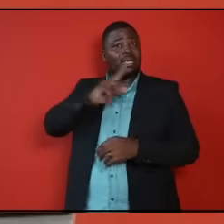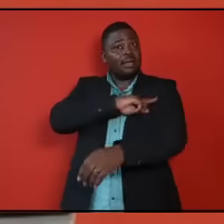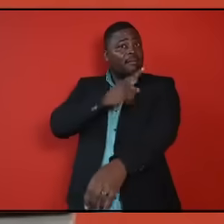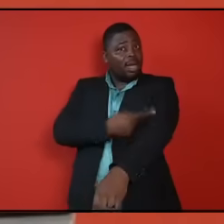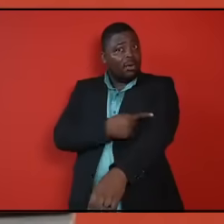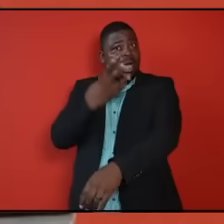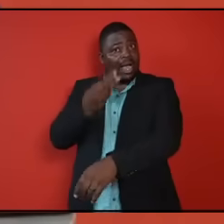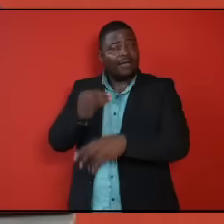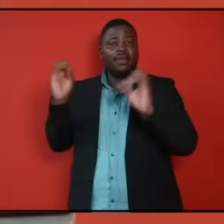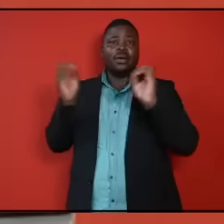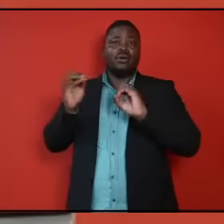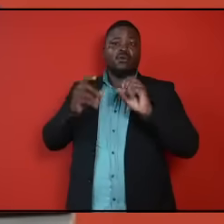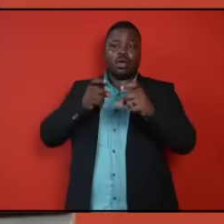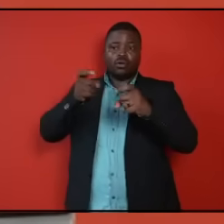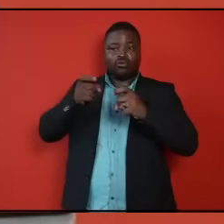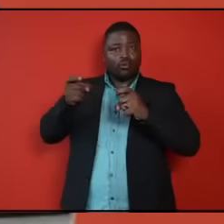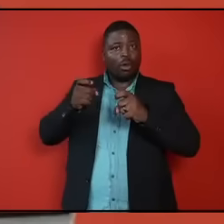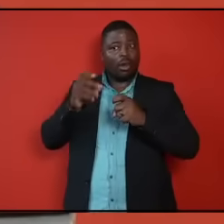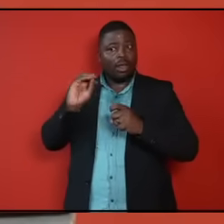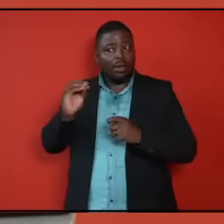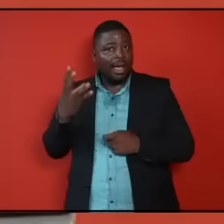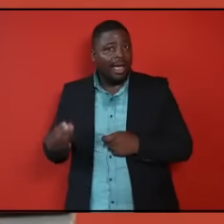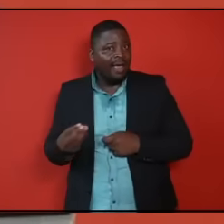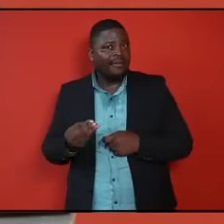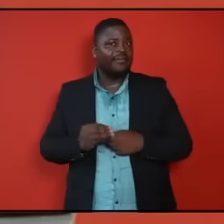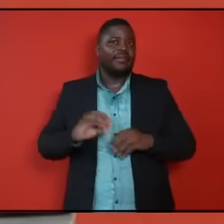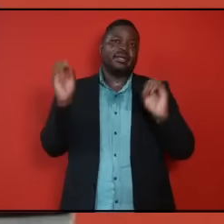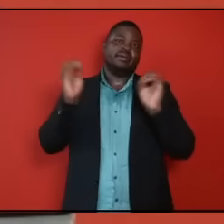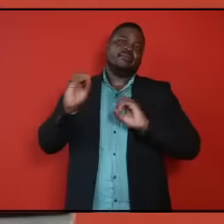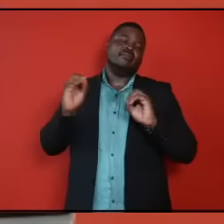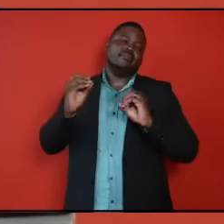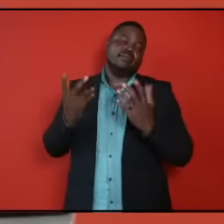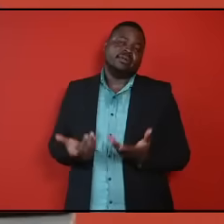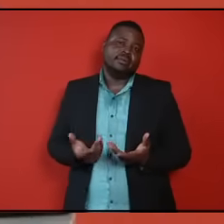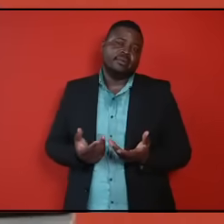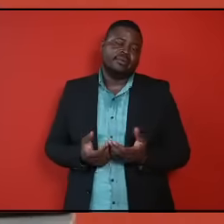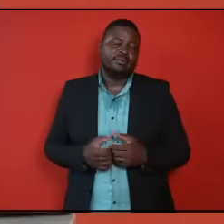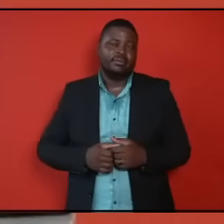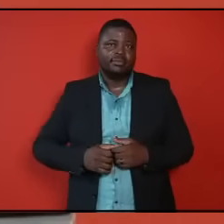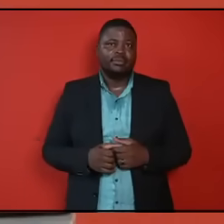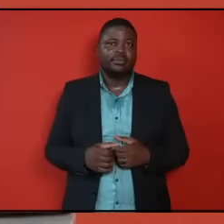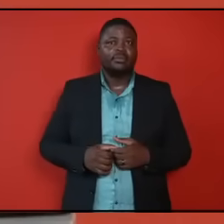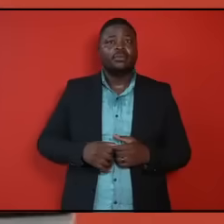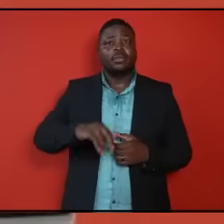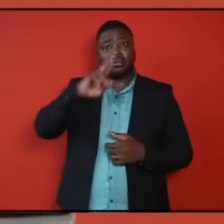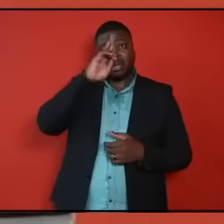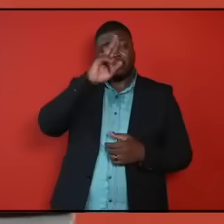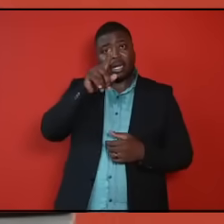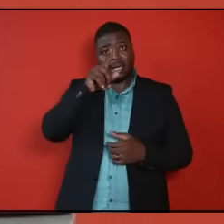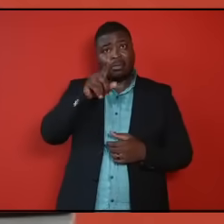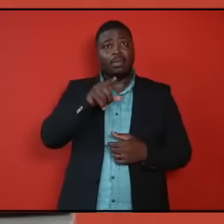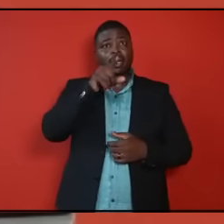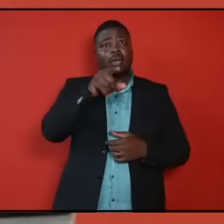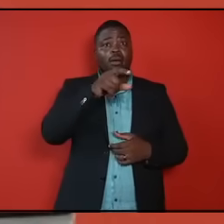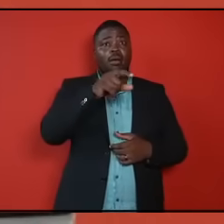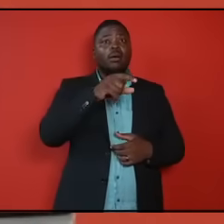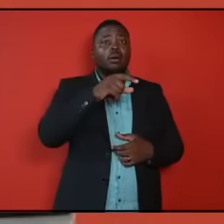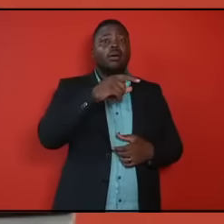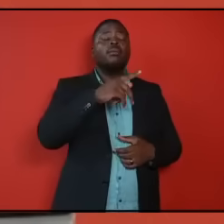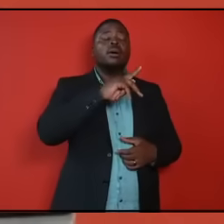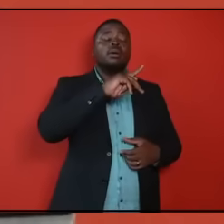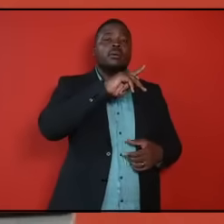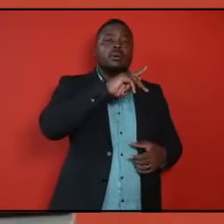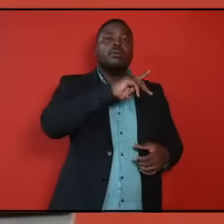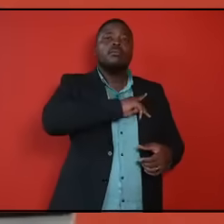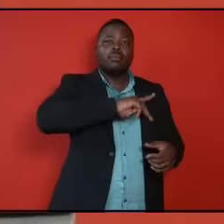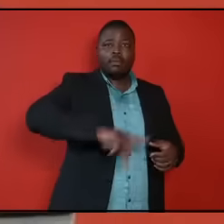And I gave example that a person who knows how to do that better is the Premier of Gauteng, who is forever